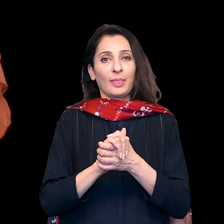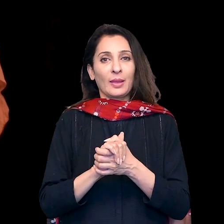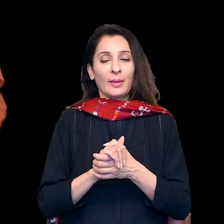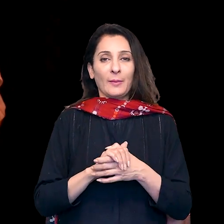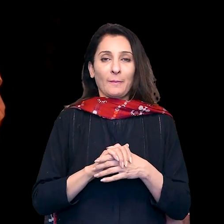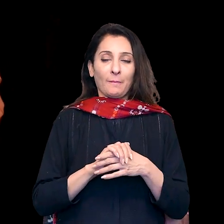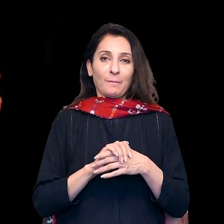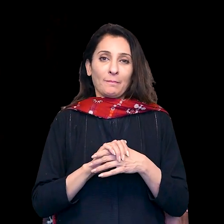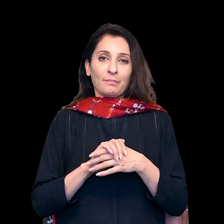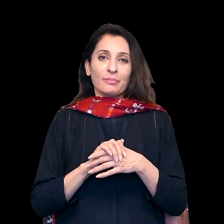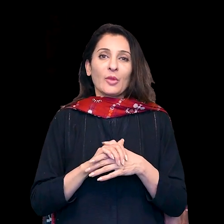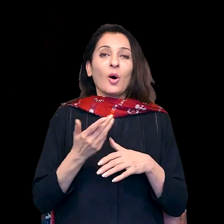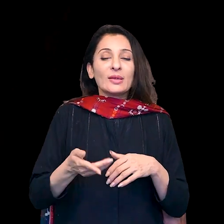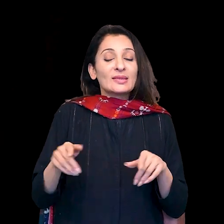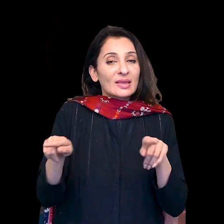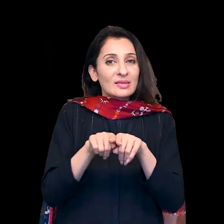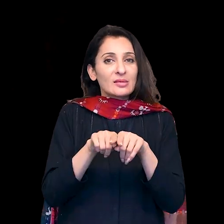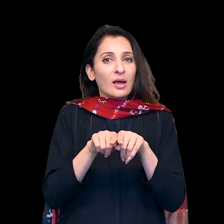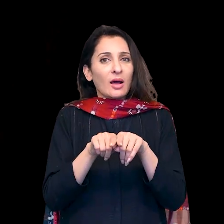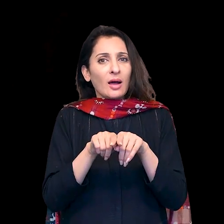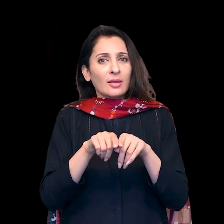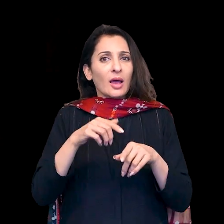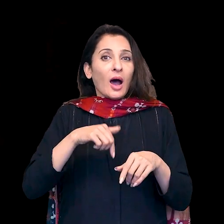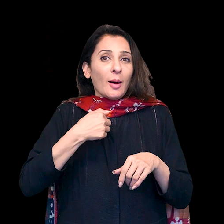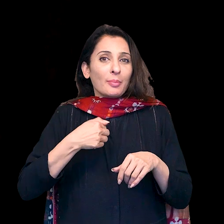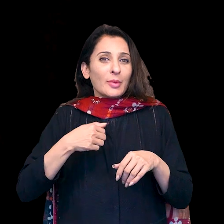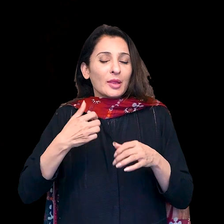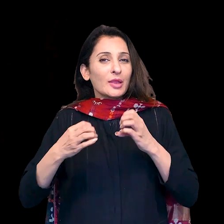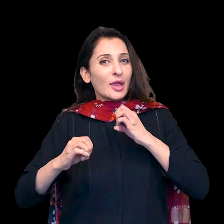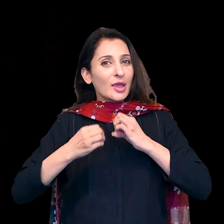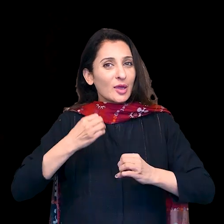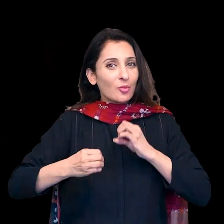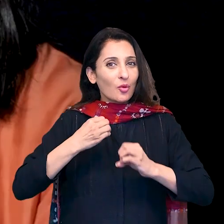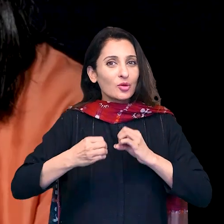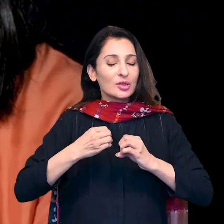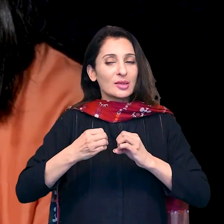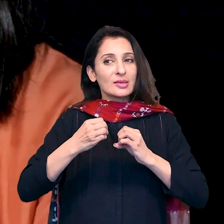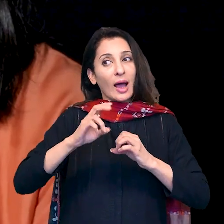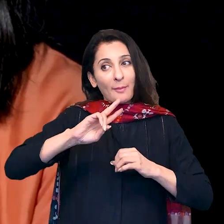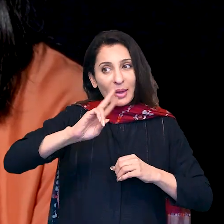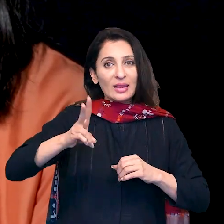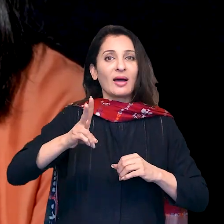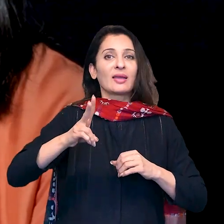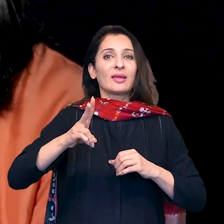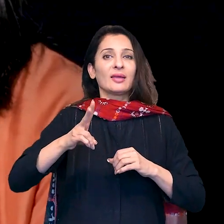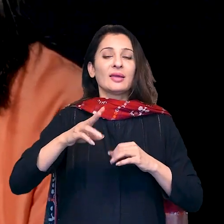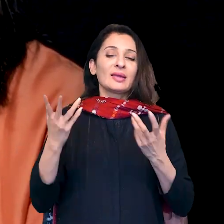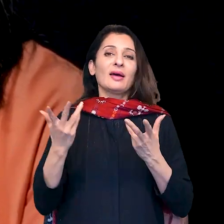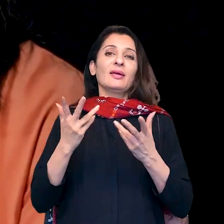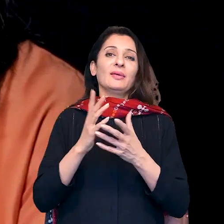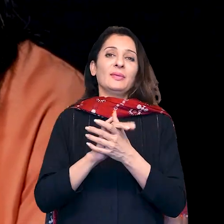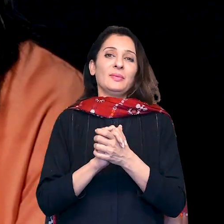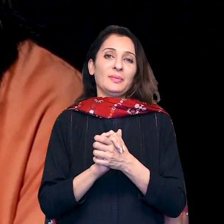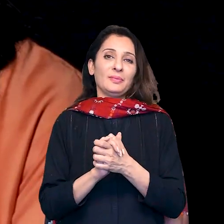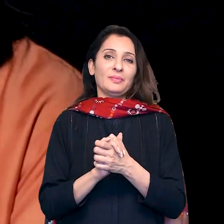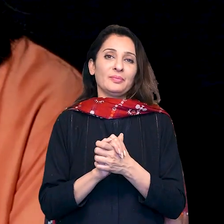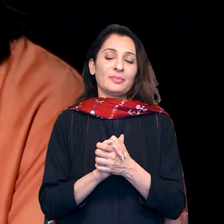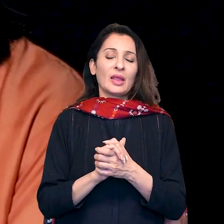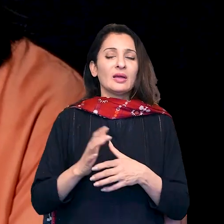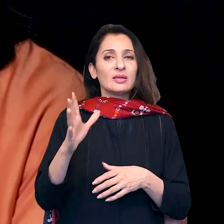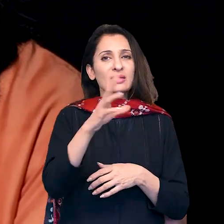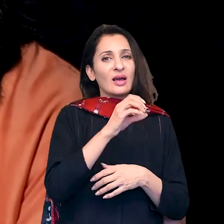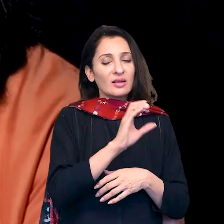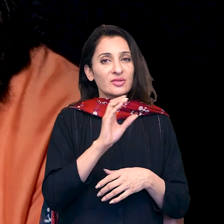conflict, how to displace your emotions, how to express your emotions. These things are very well replicated